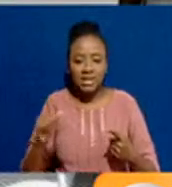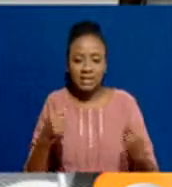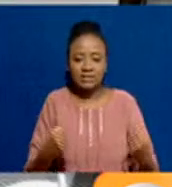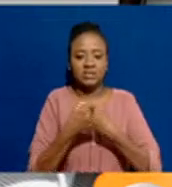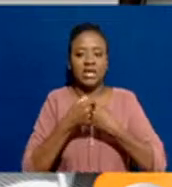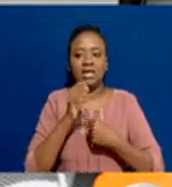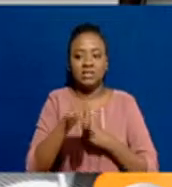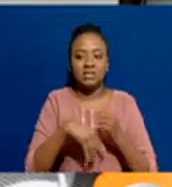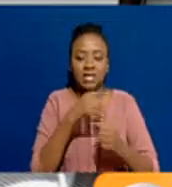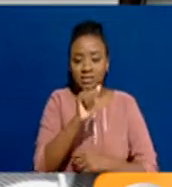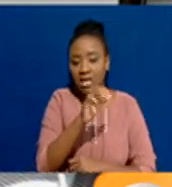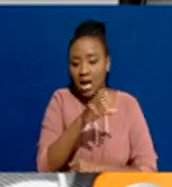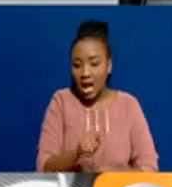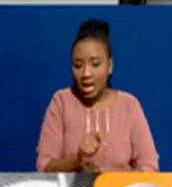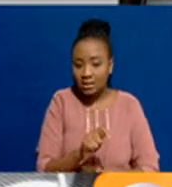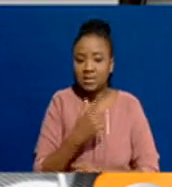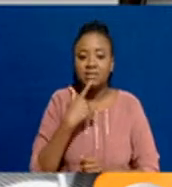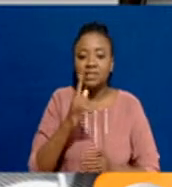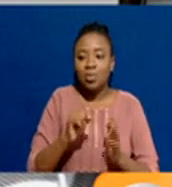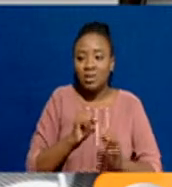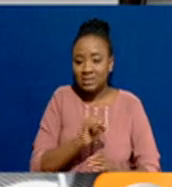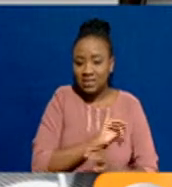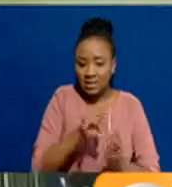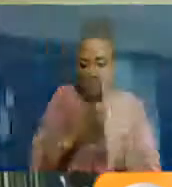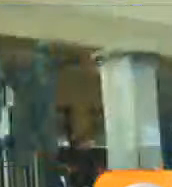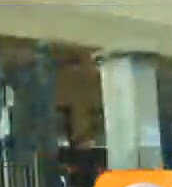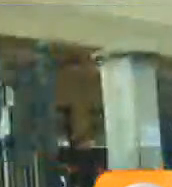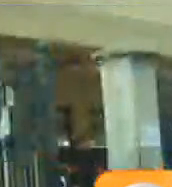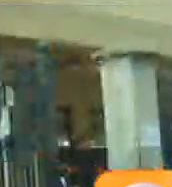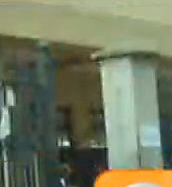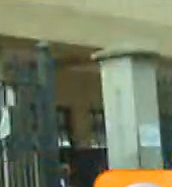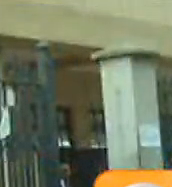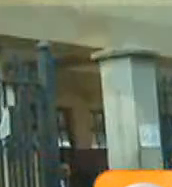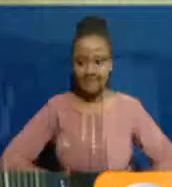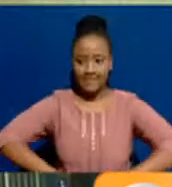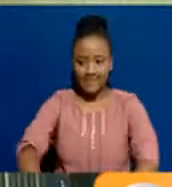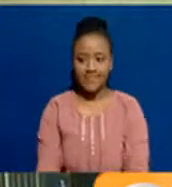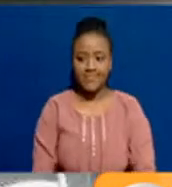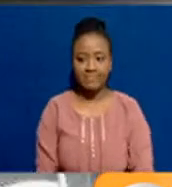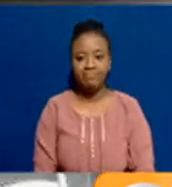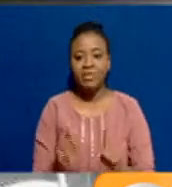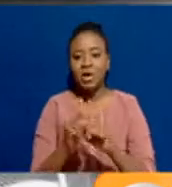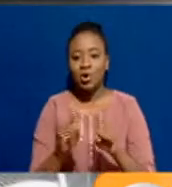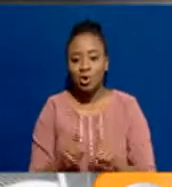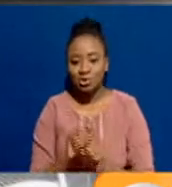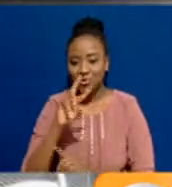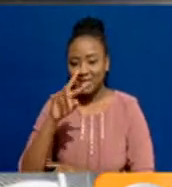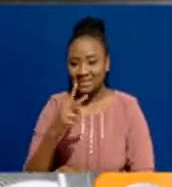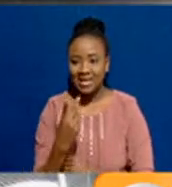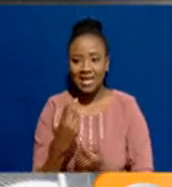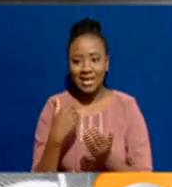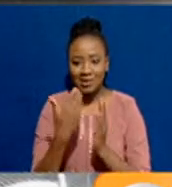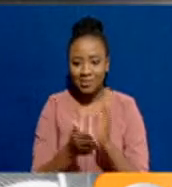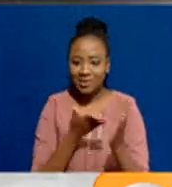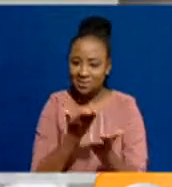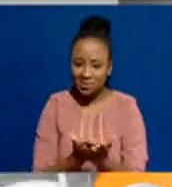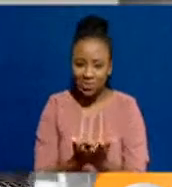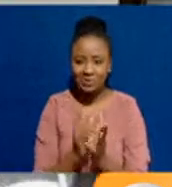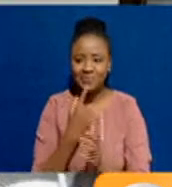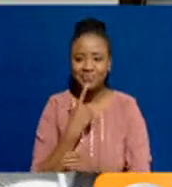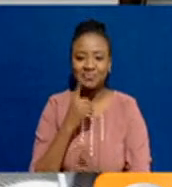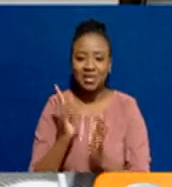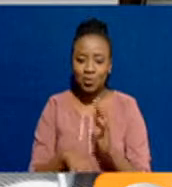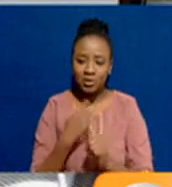things, grounds that the Senate was not involved. The second petition was filed by Peter Odhiambo Agoro, who argued that the bill